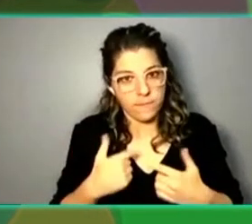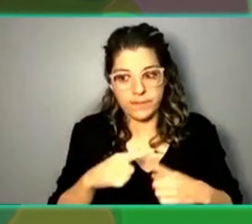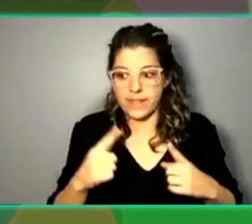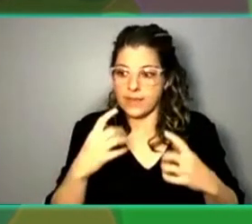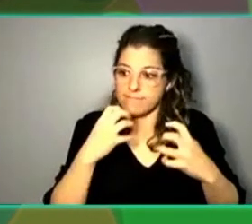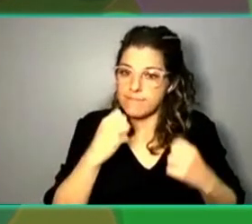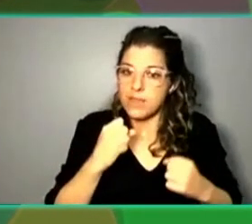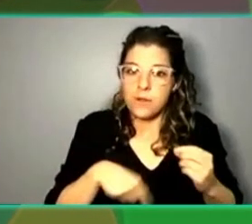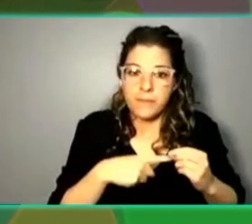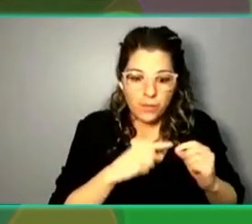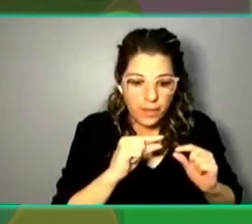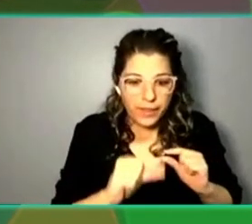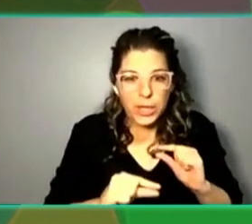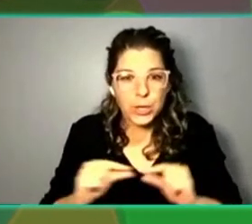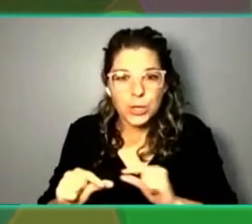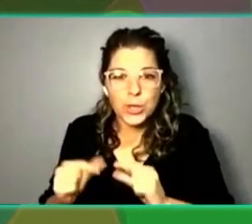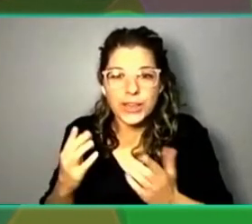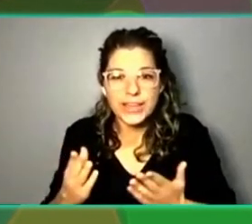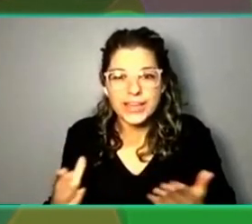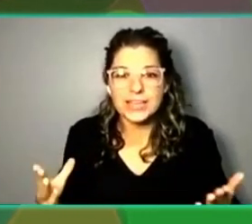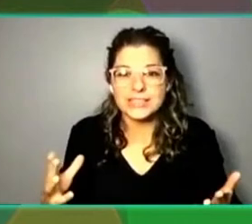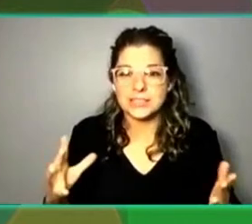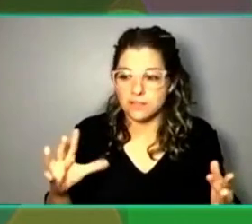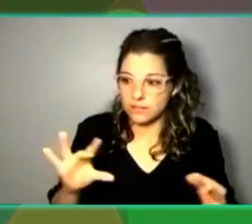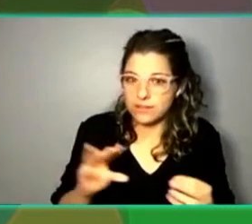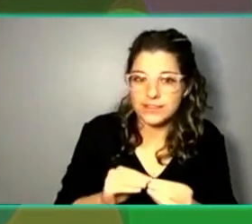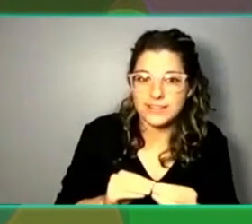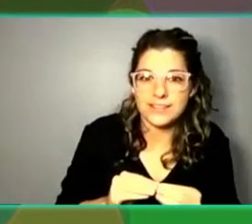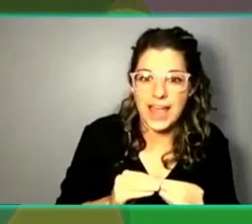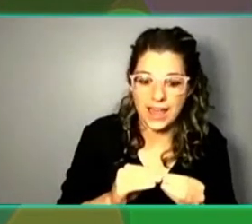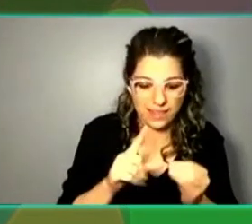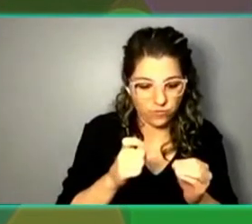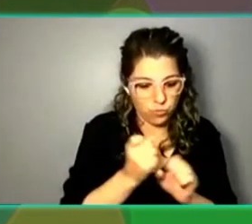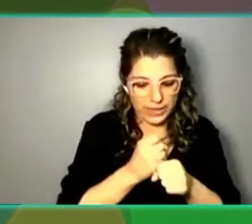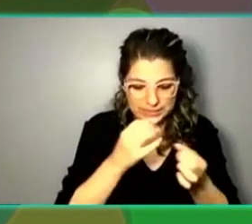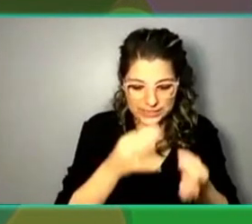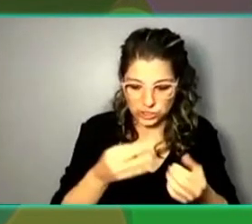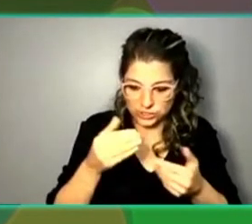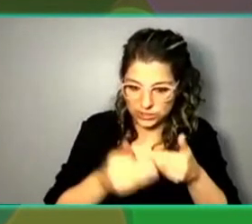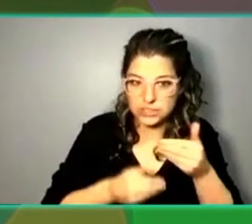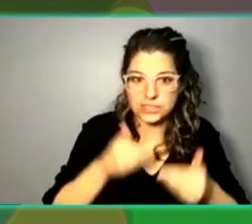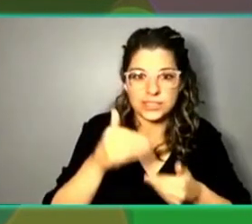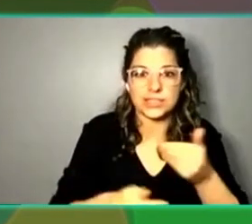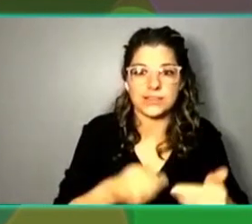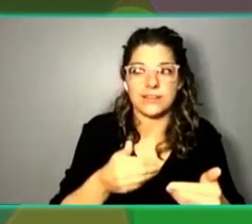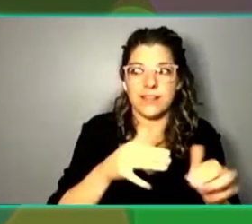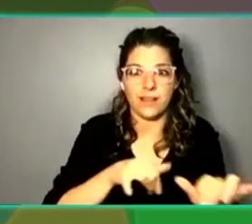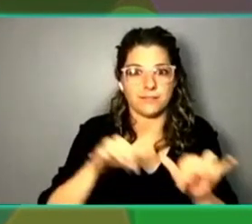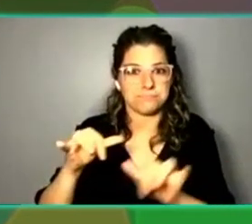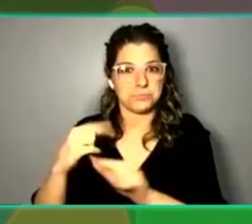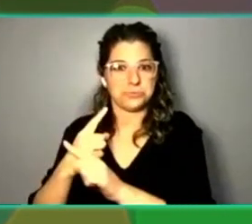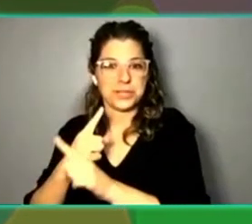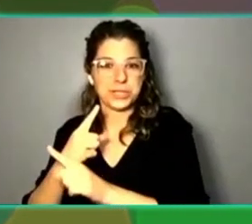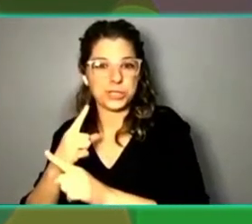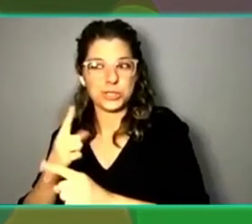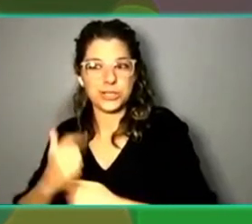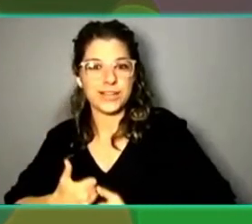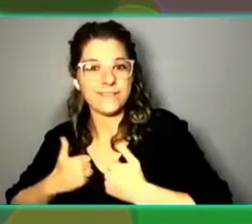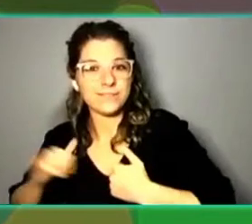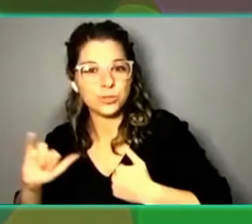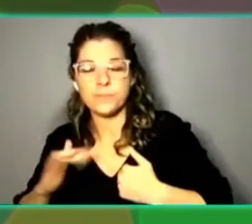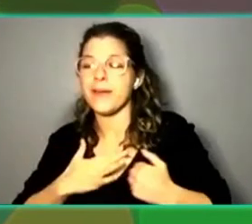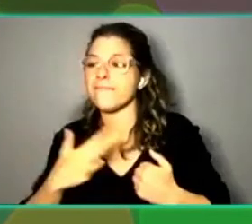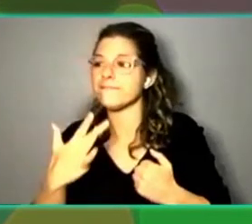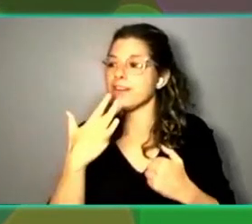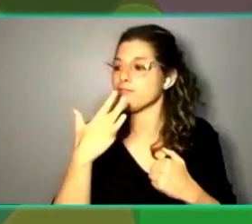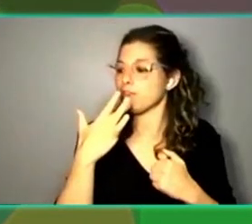smaller things, that like they have to make decisions throughout the comic that would be done in like a regular way. Like one of my favorite things